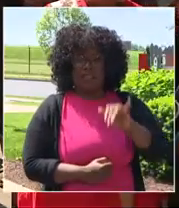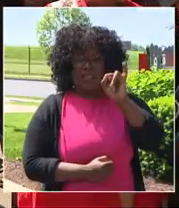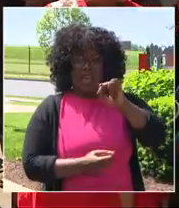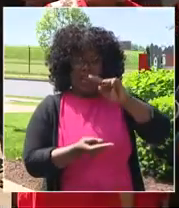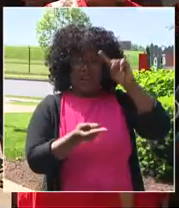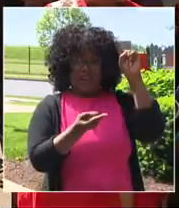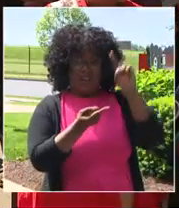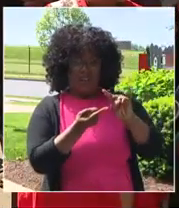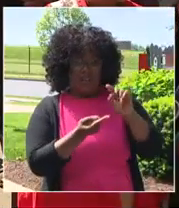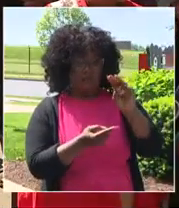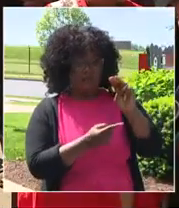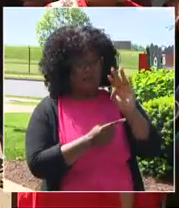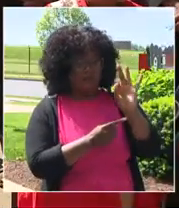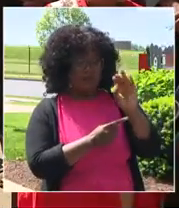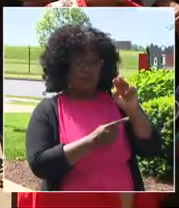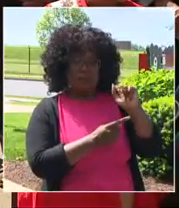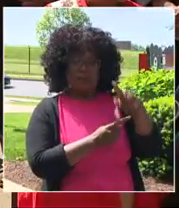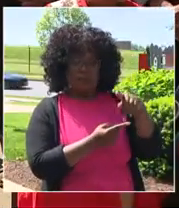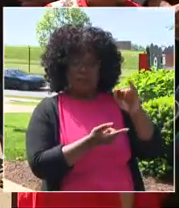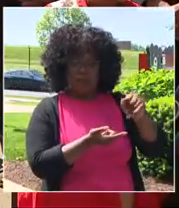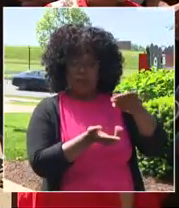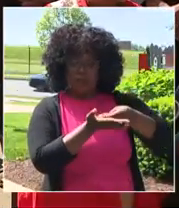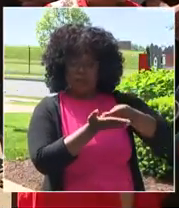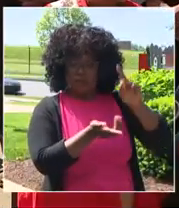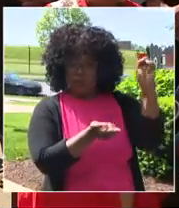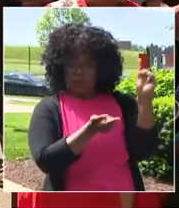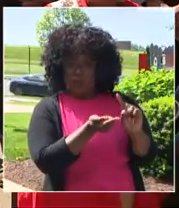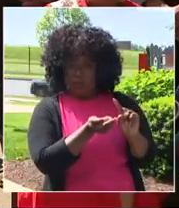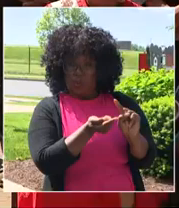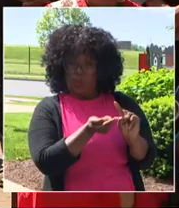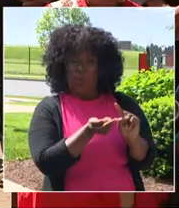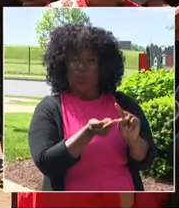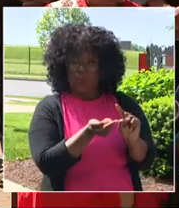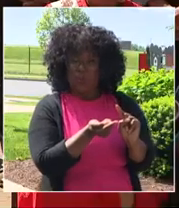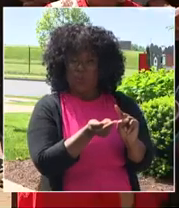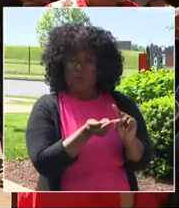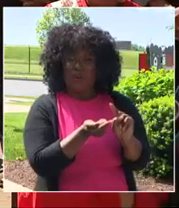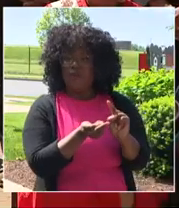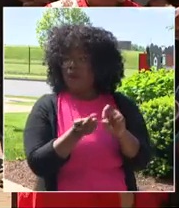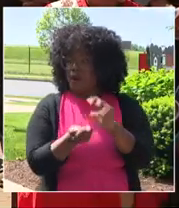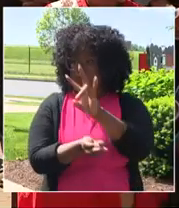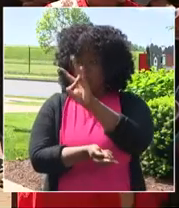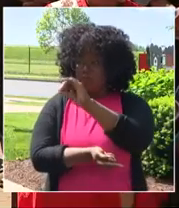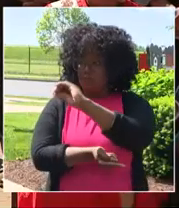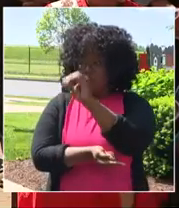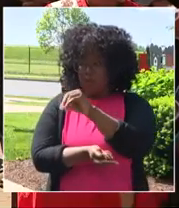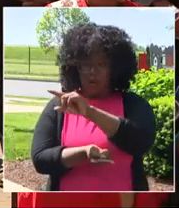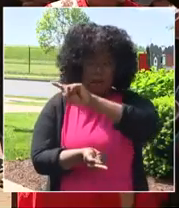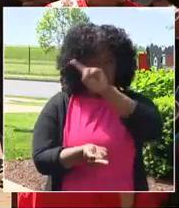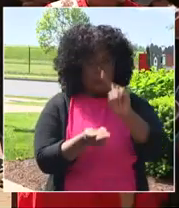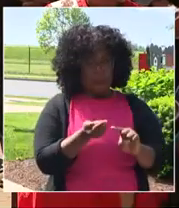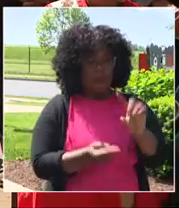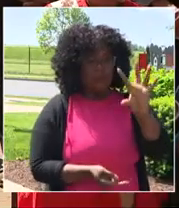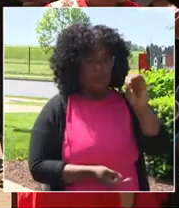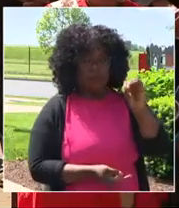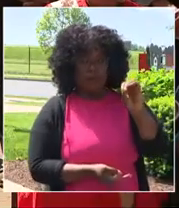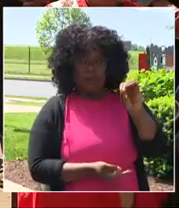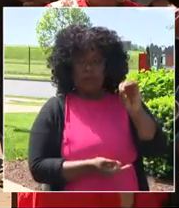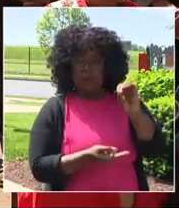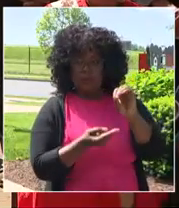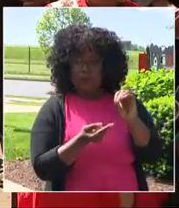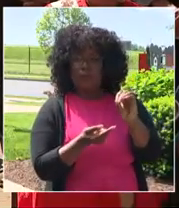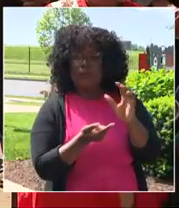FMAP would, from 70% to